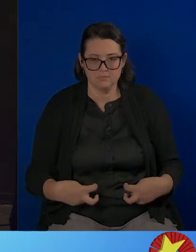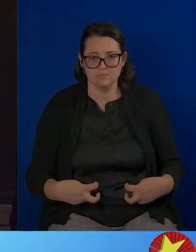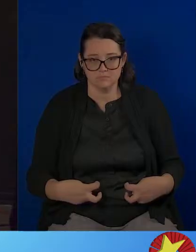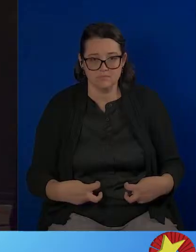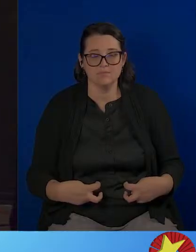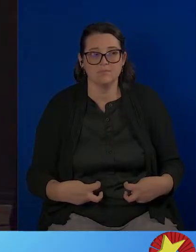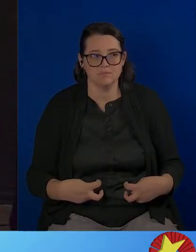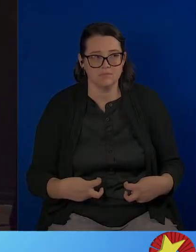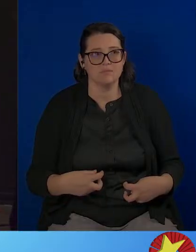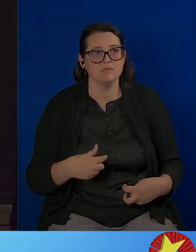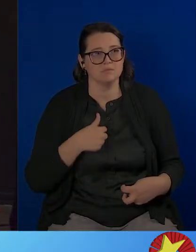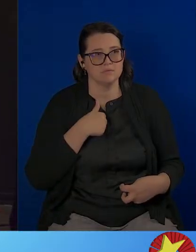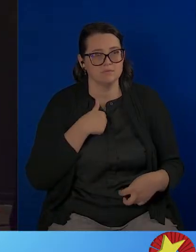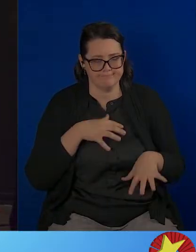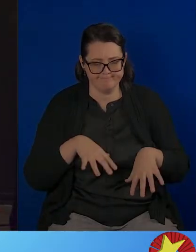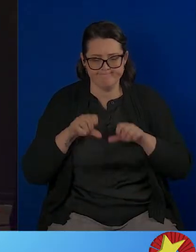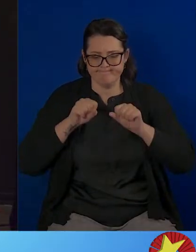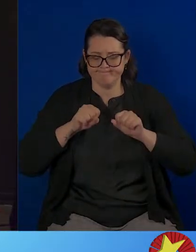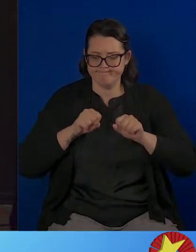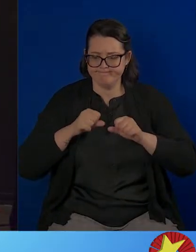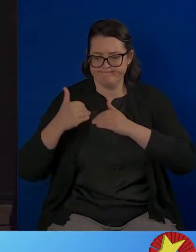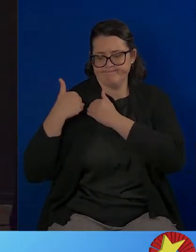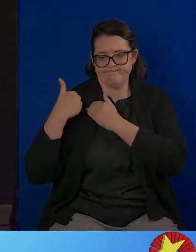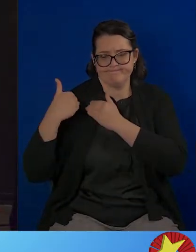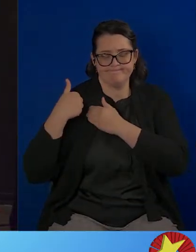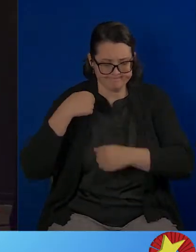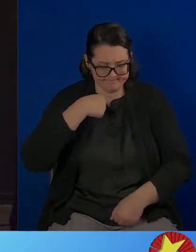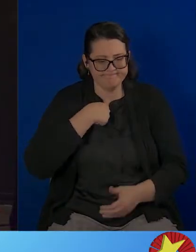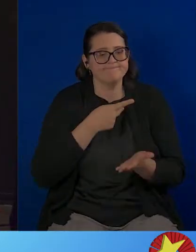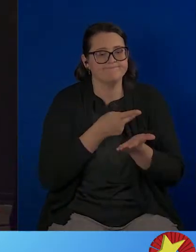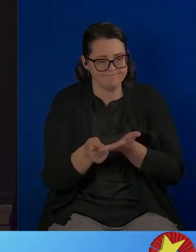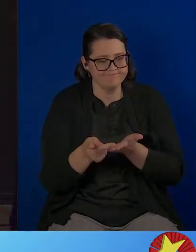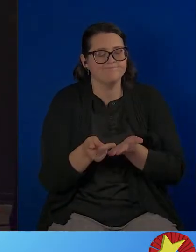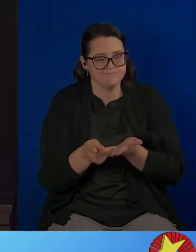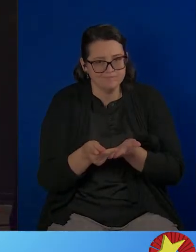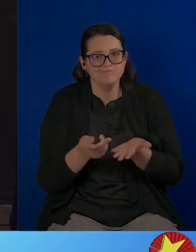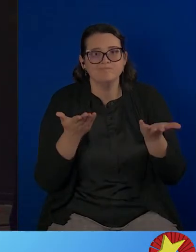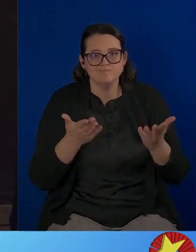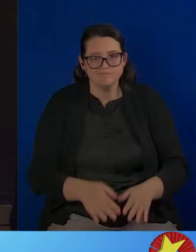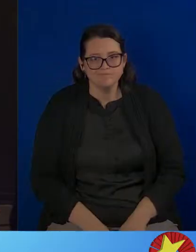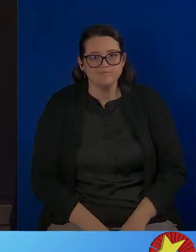They take accountability for their own failing.